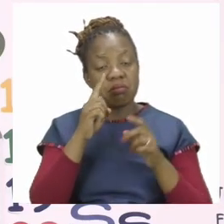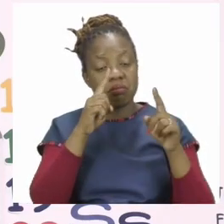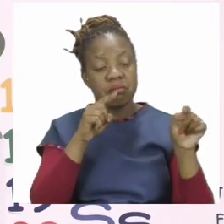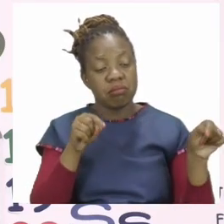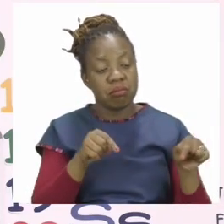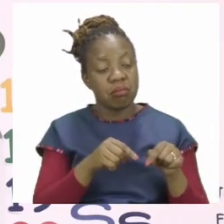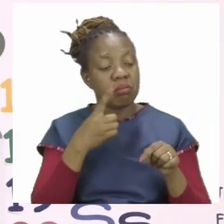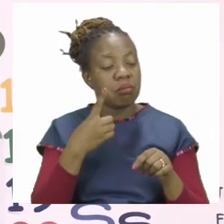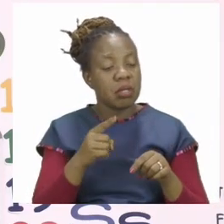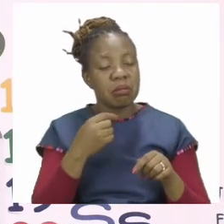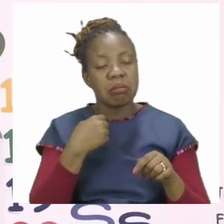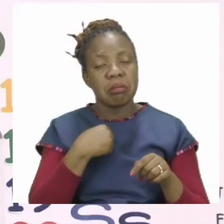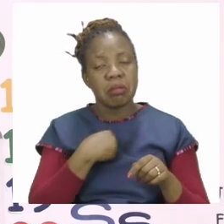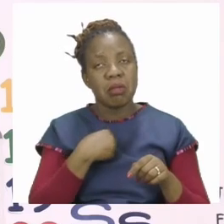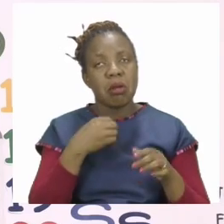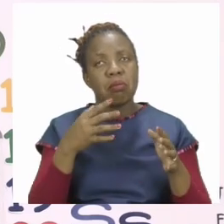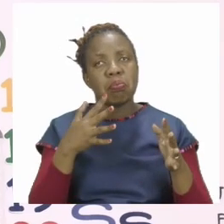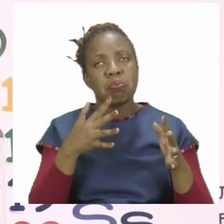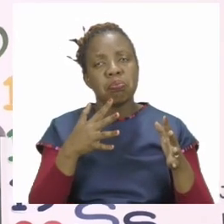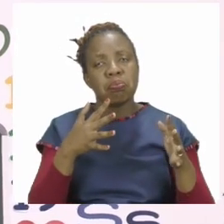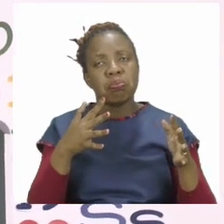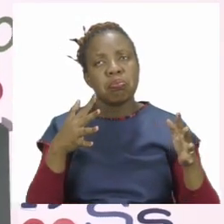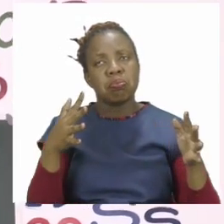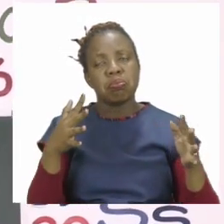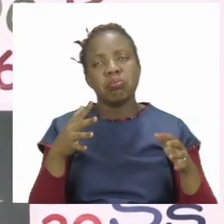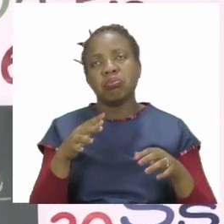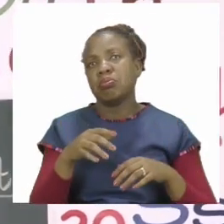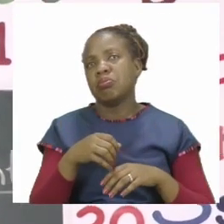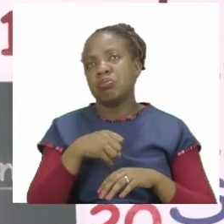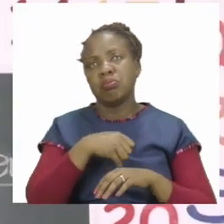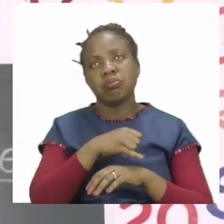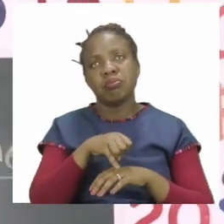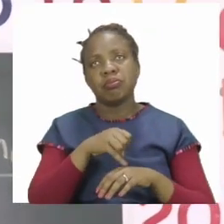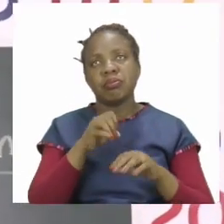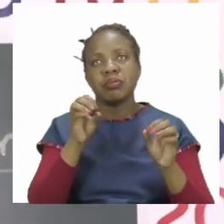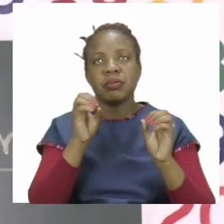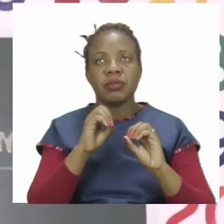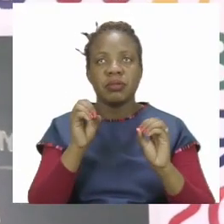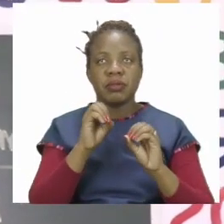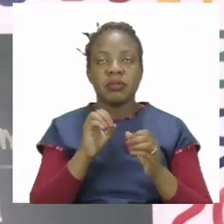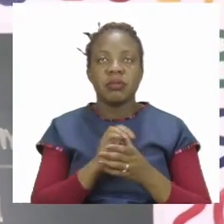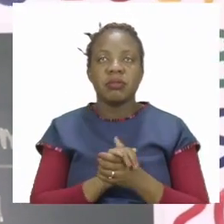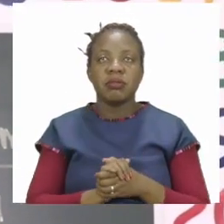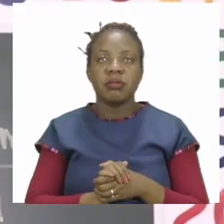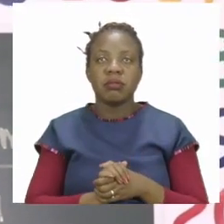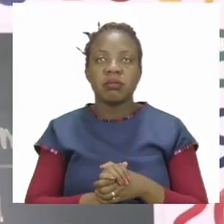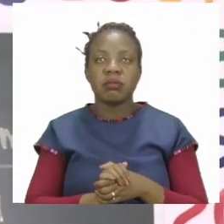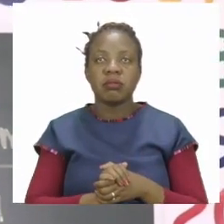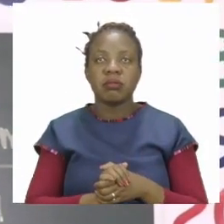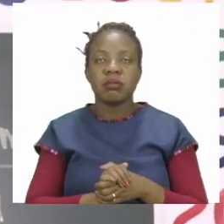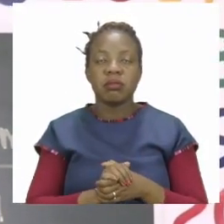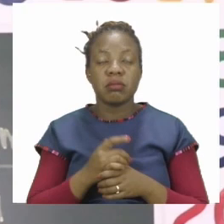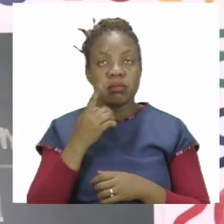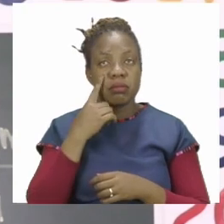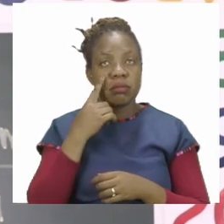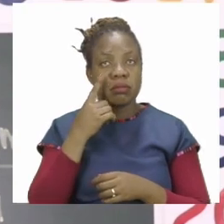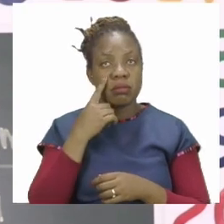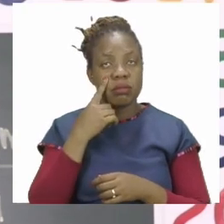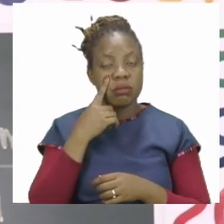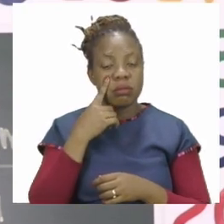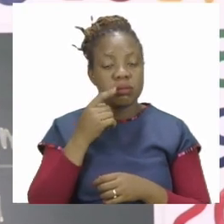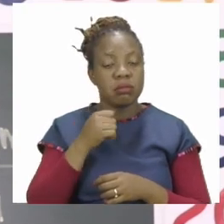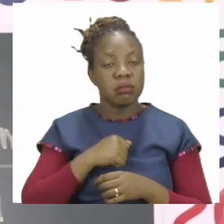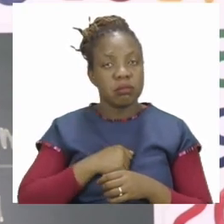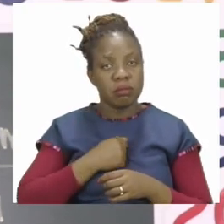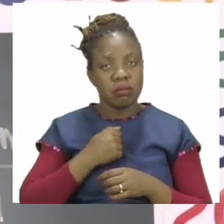So let's quickly see how many bottle caps I used in my shape. Will you